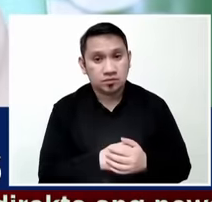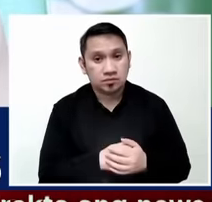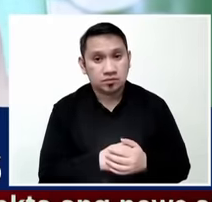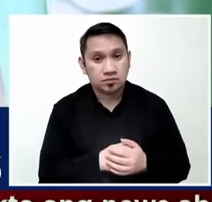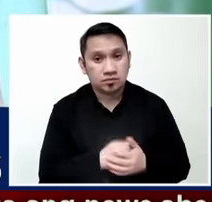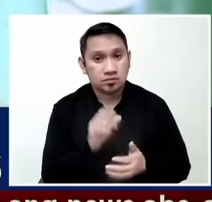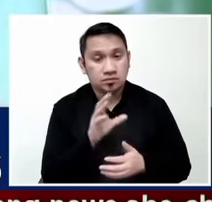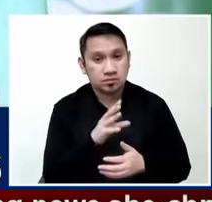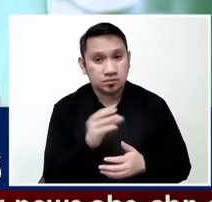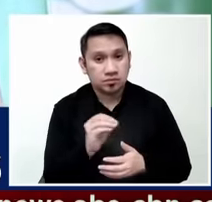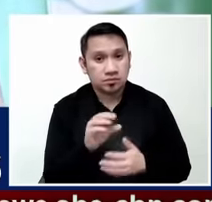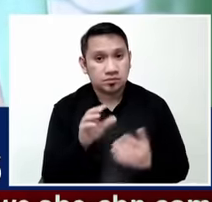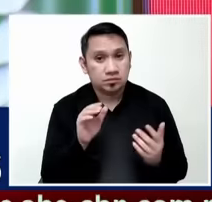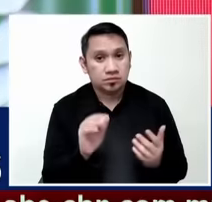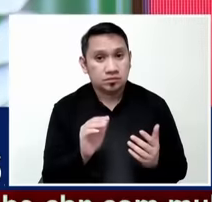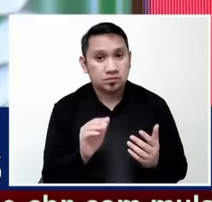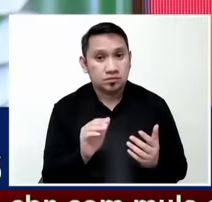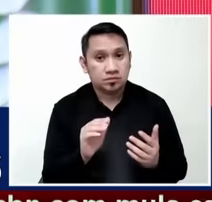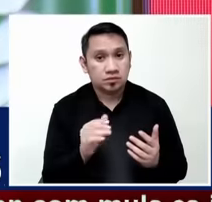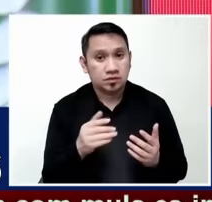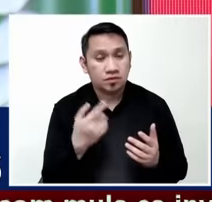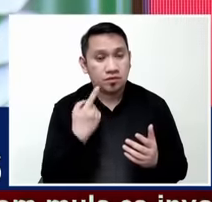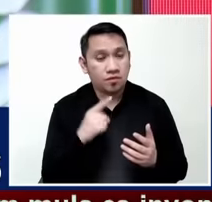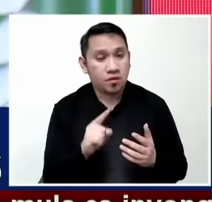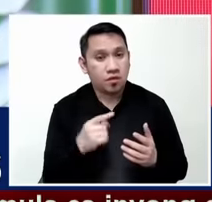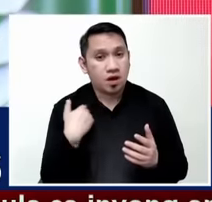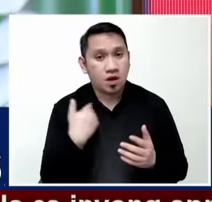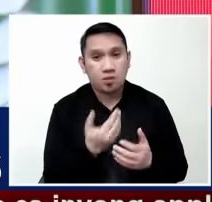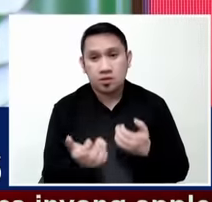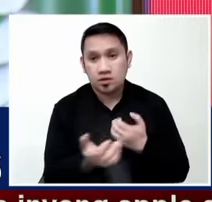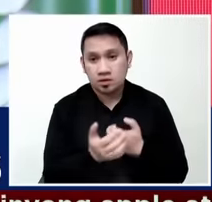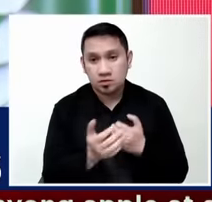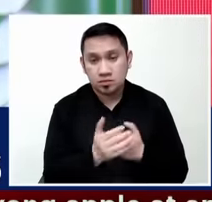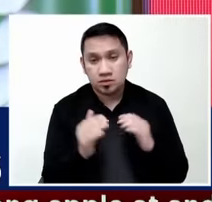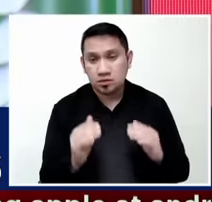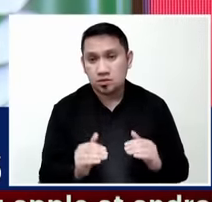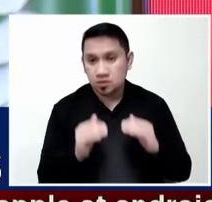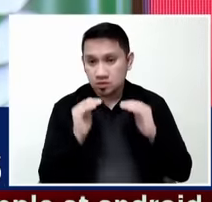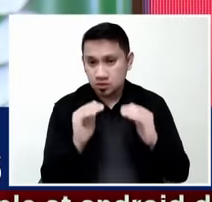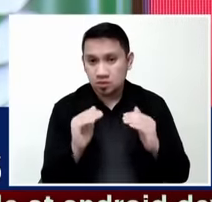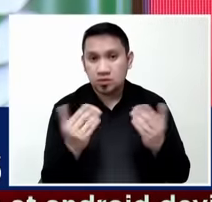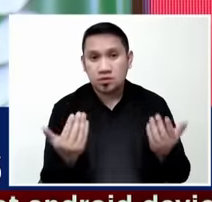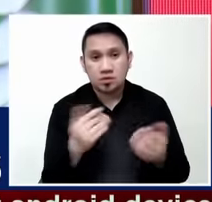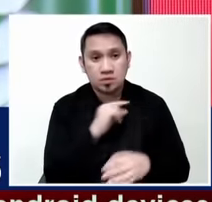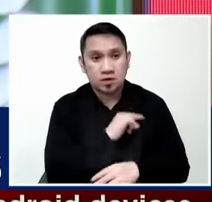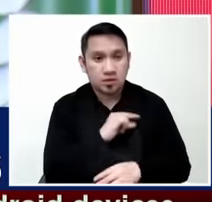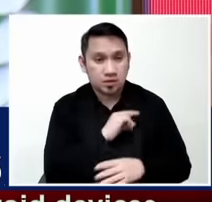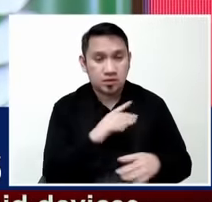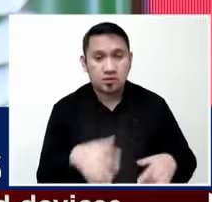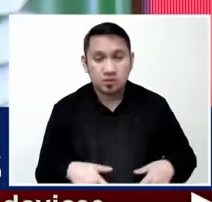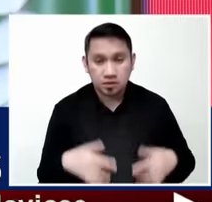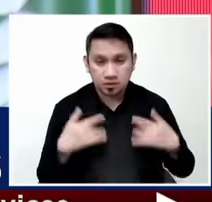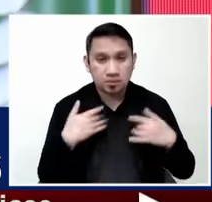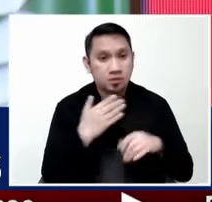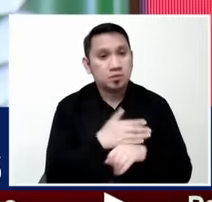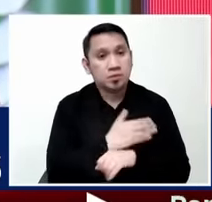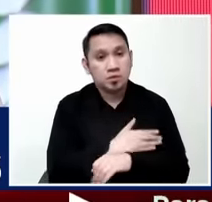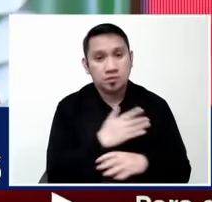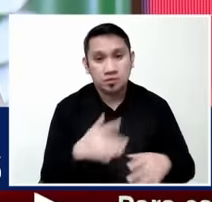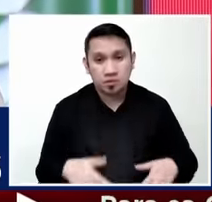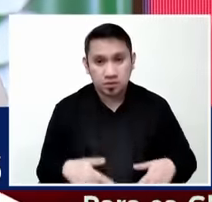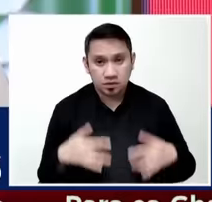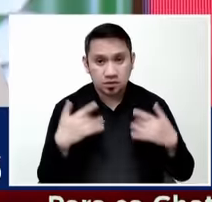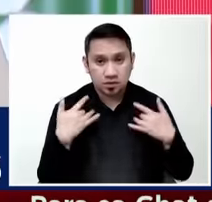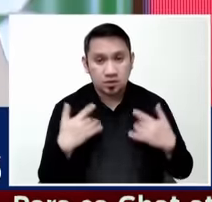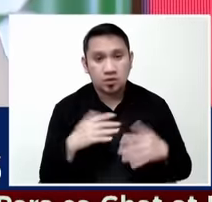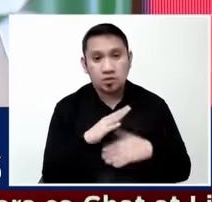in the competitiveness of our economy. This will definitely elevate the standard of living, improve the lives of the farmers and our fishers,